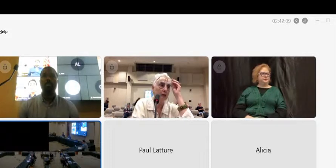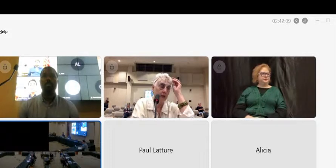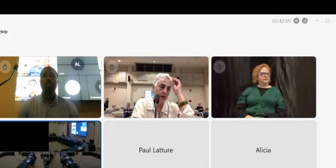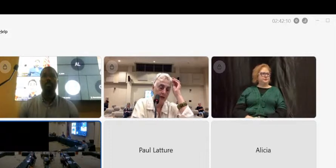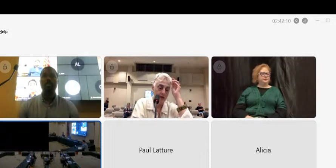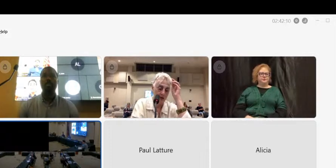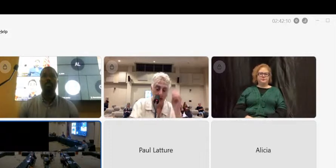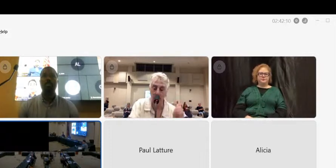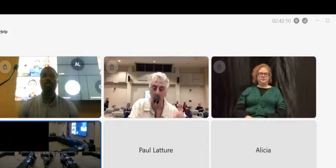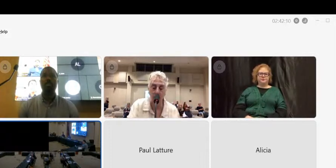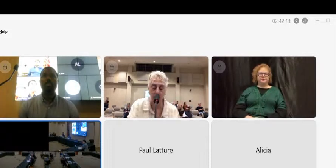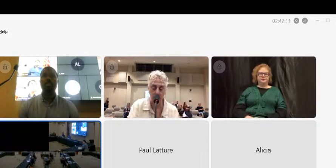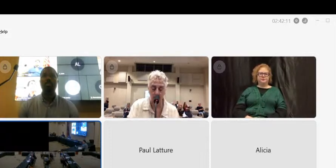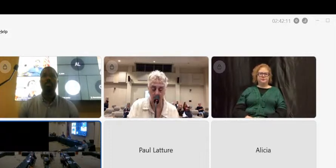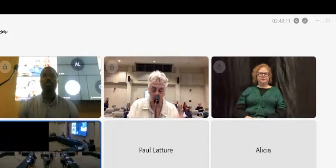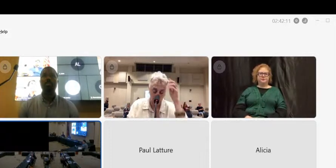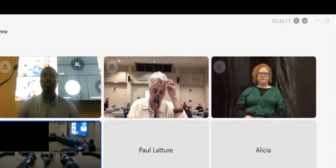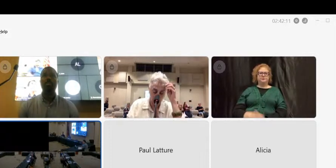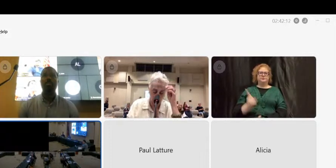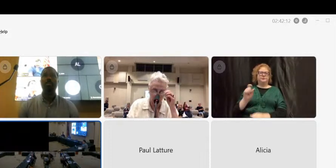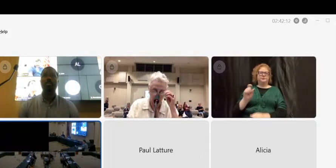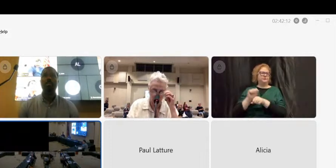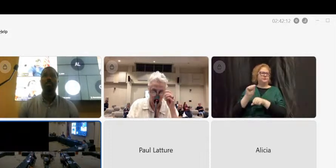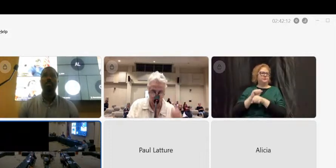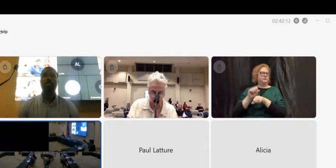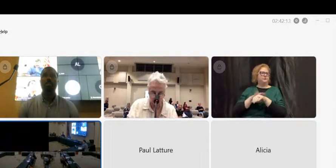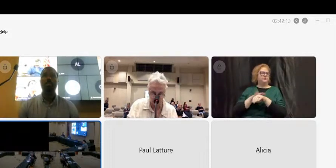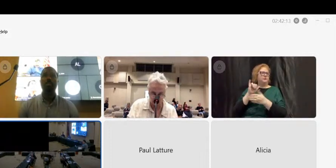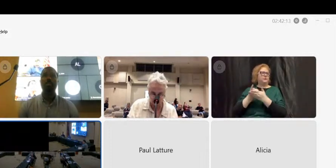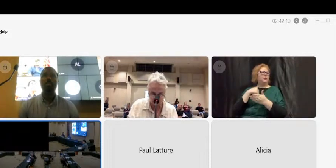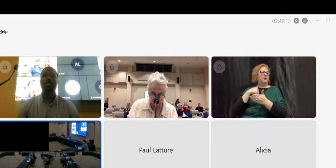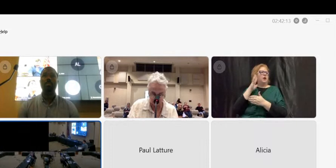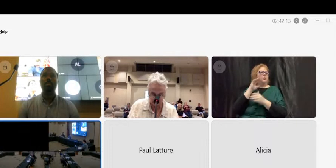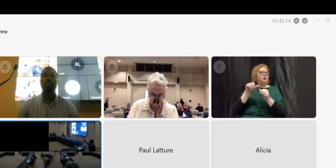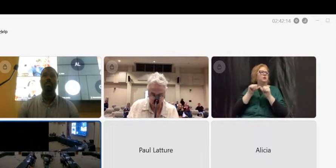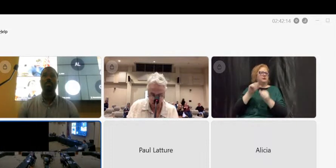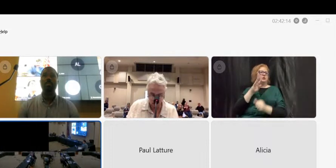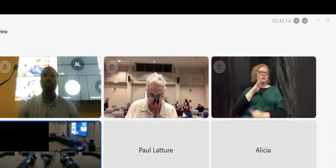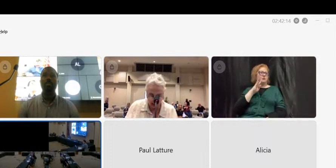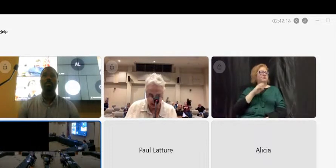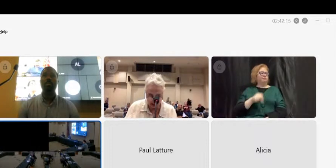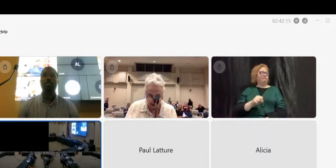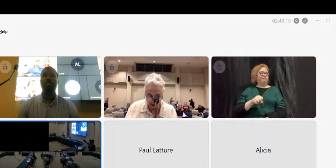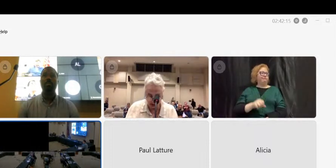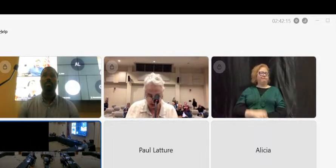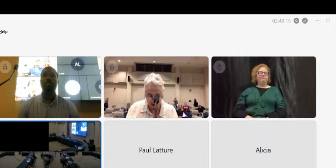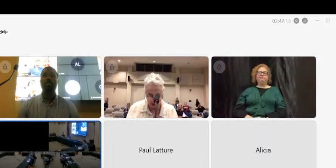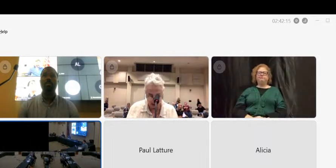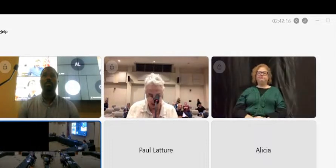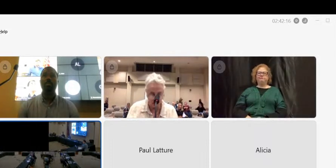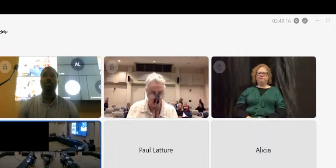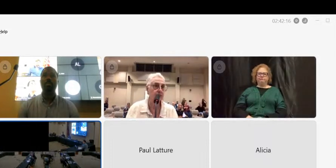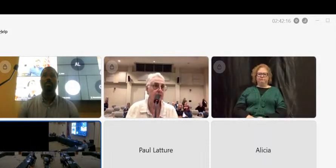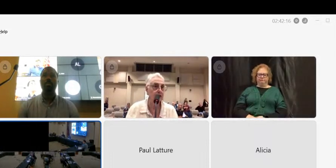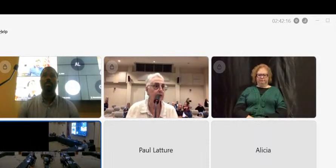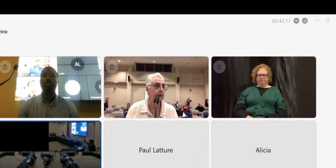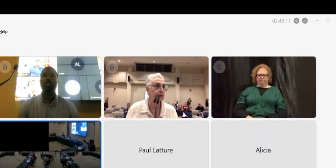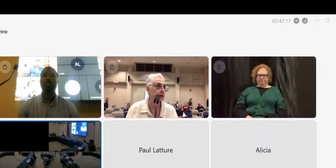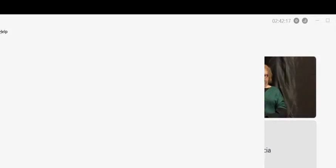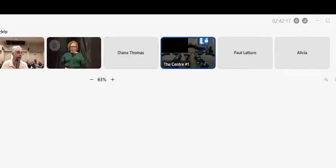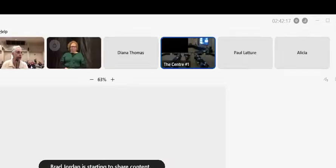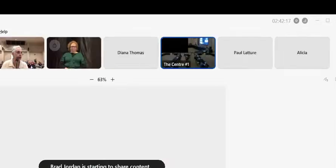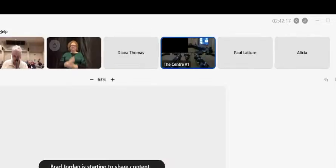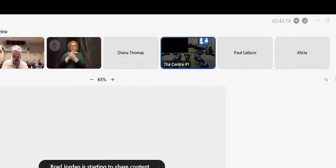Okay, they're working on that. I'll just continue talking. The house is okay, so some